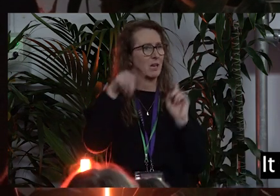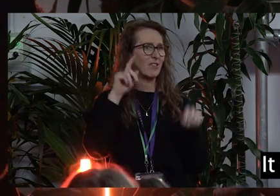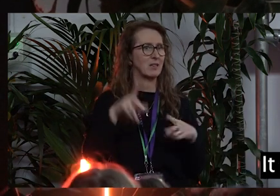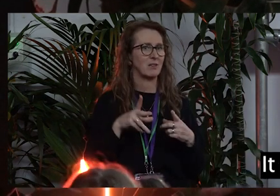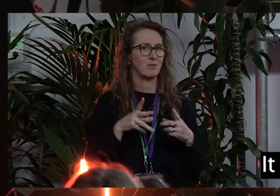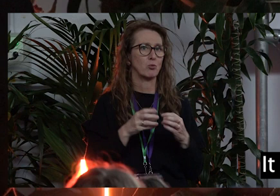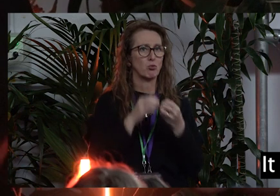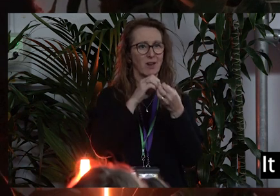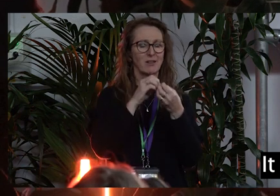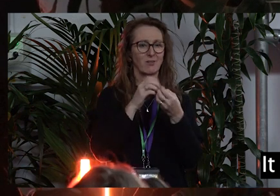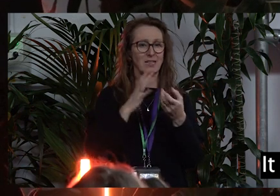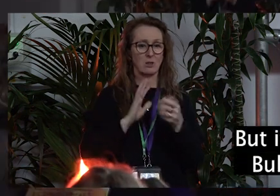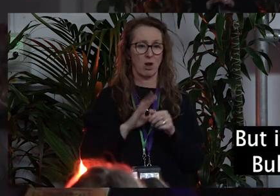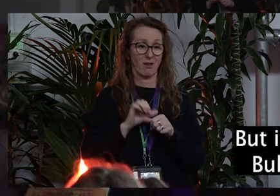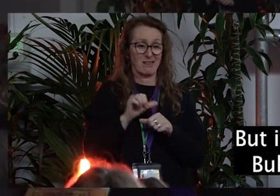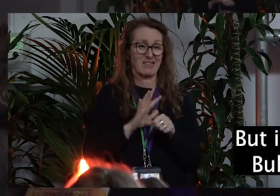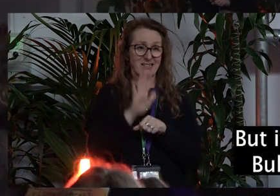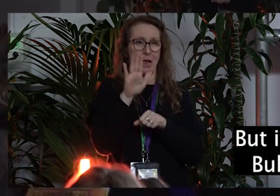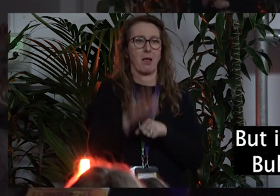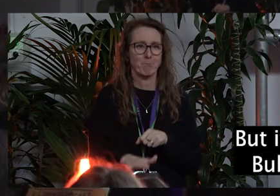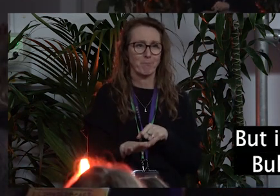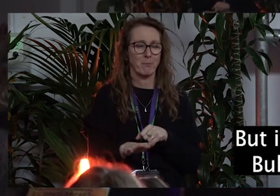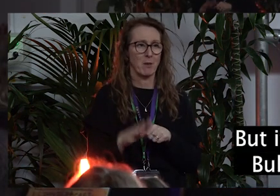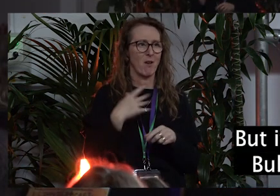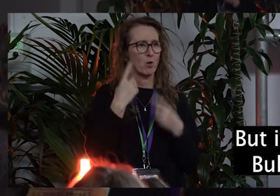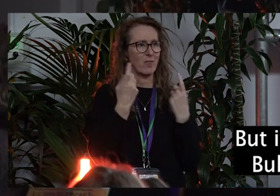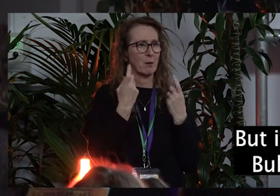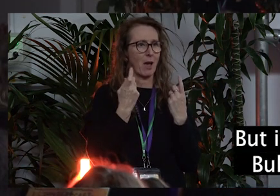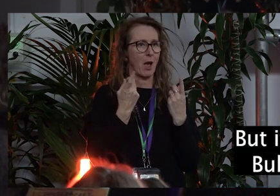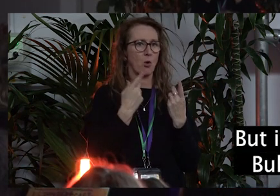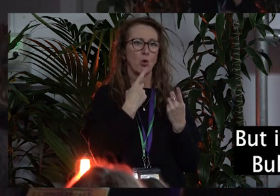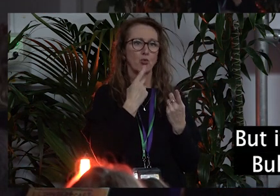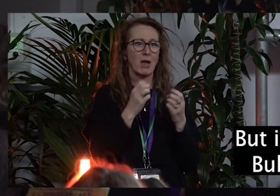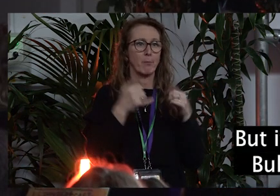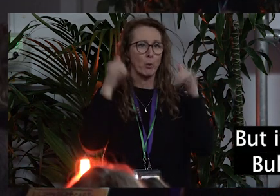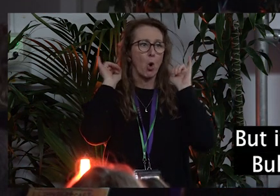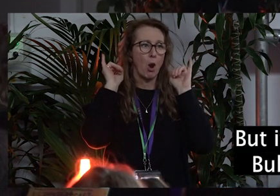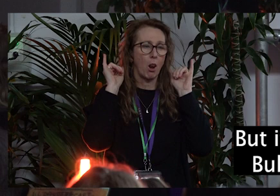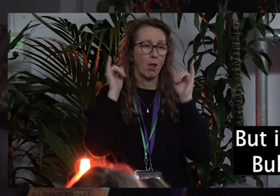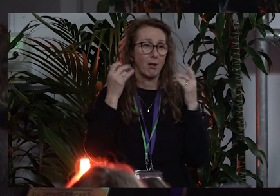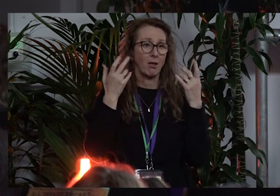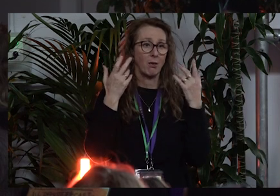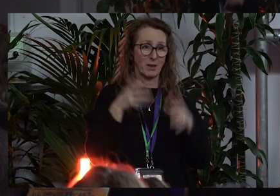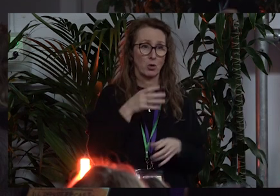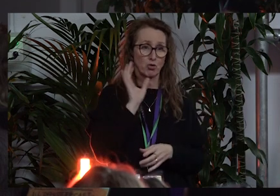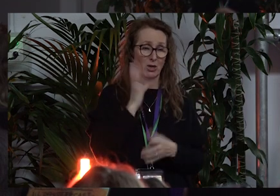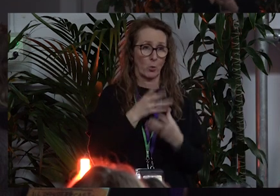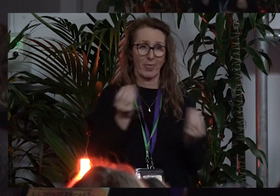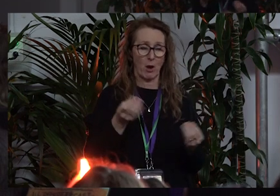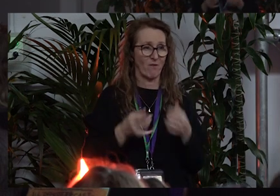to take a new next step. But if you think about Red Bull exists as a drink without fizz,